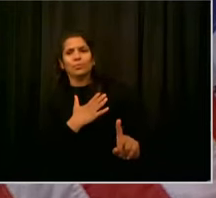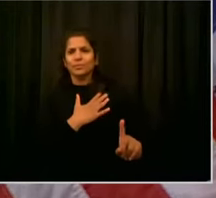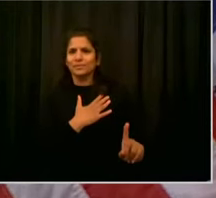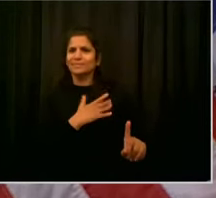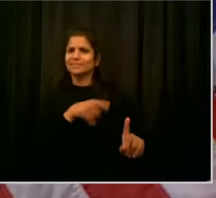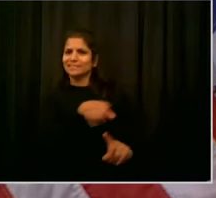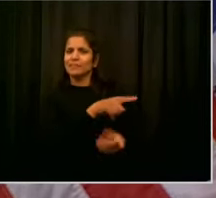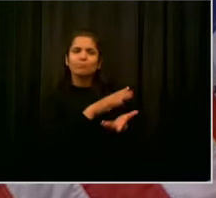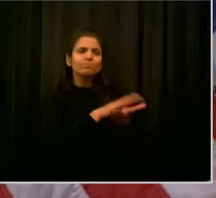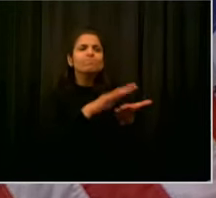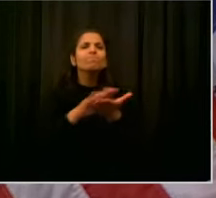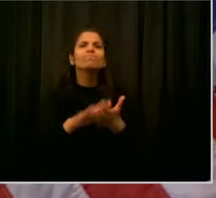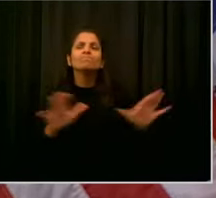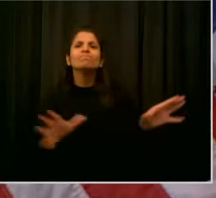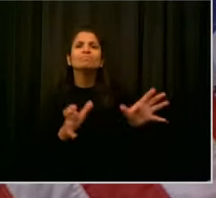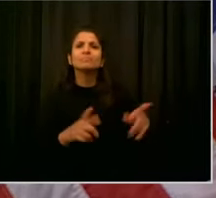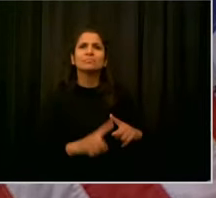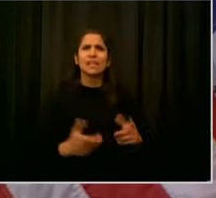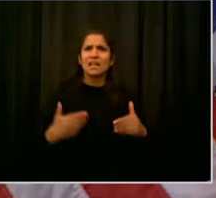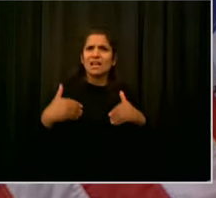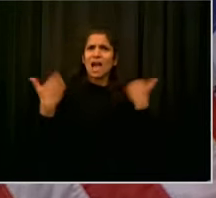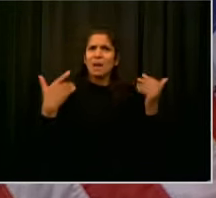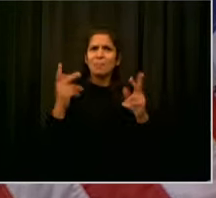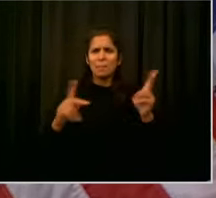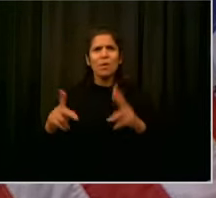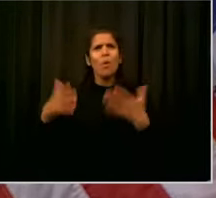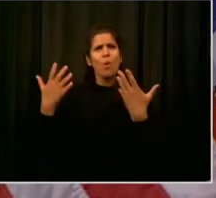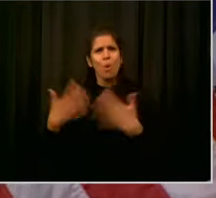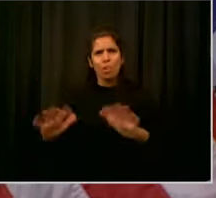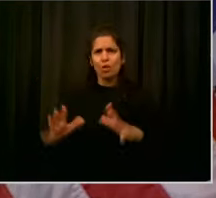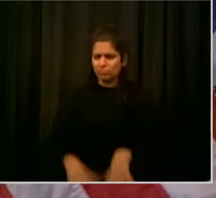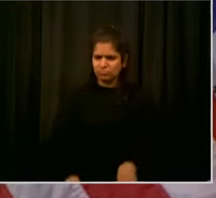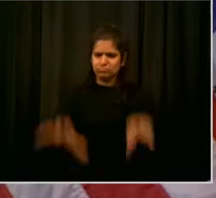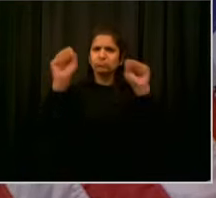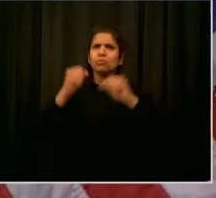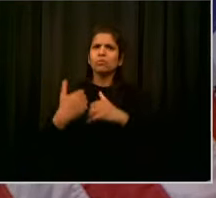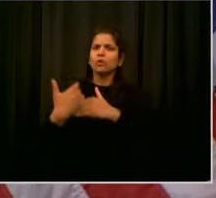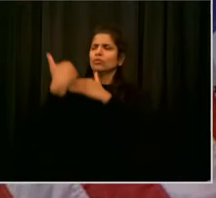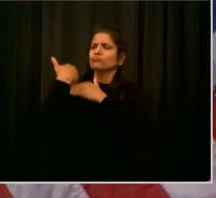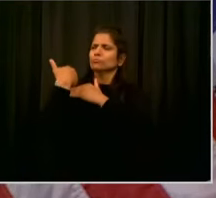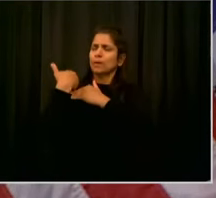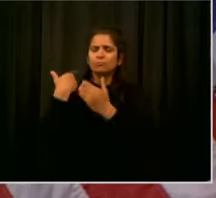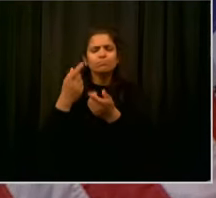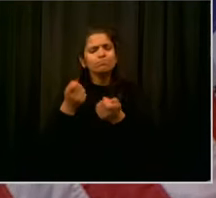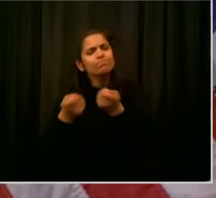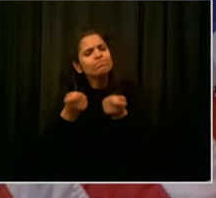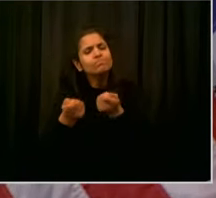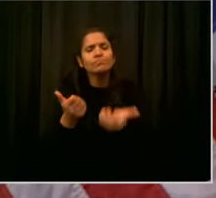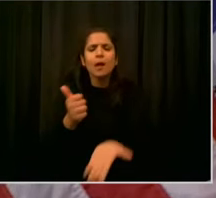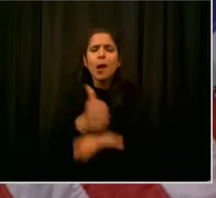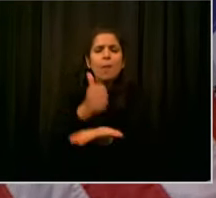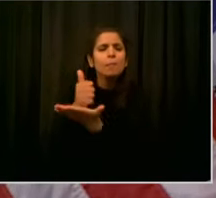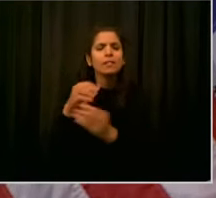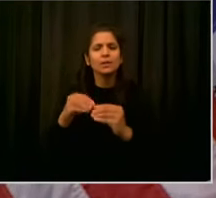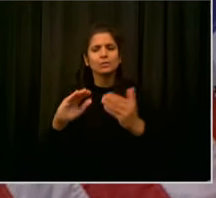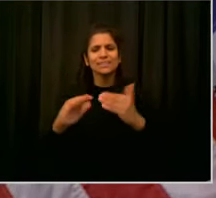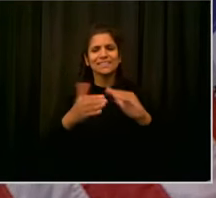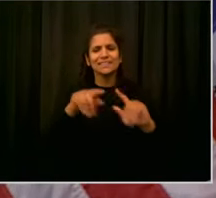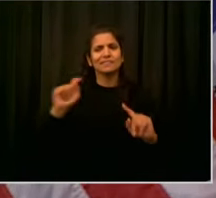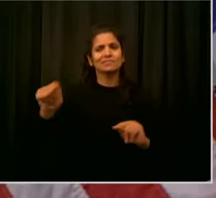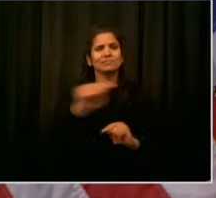such ownership of their communities, we need to foster that and support that. We have a challenge in these next weeks as we go into the